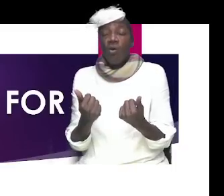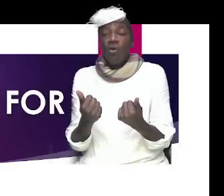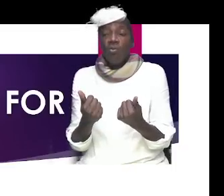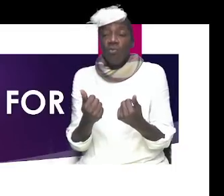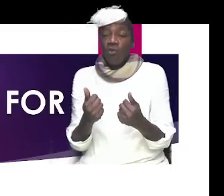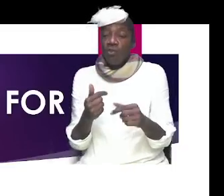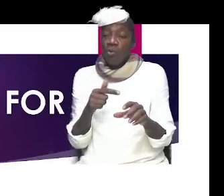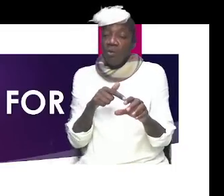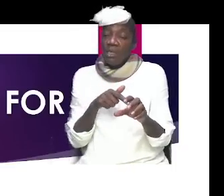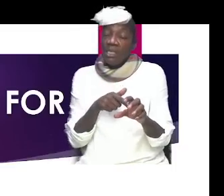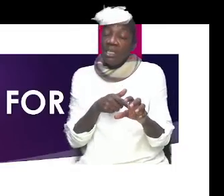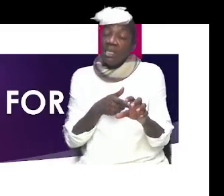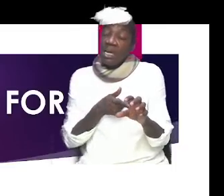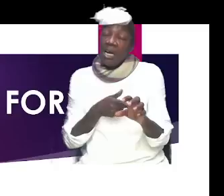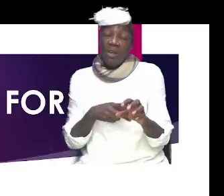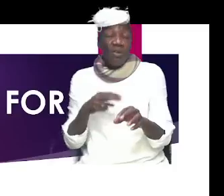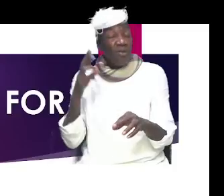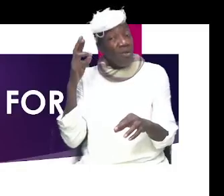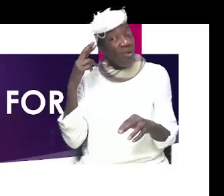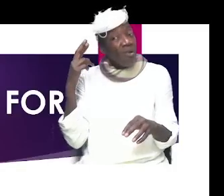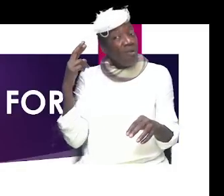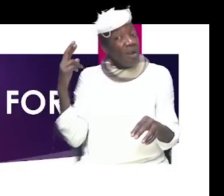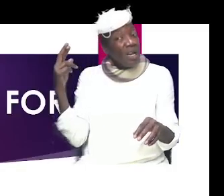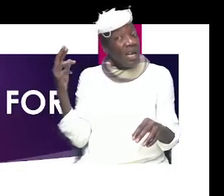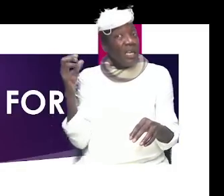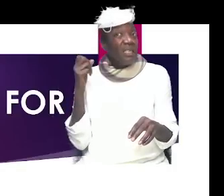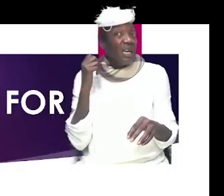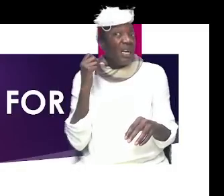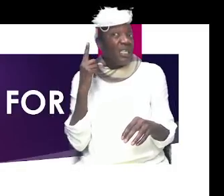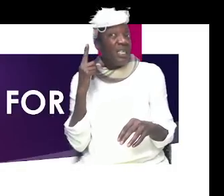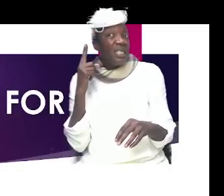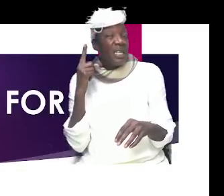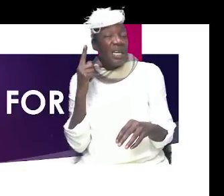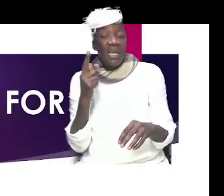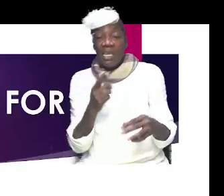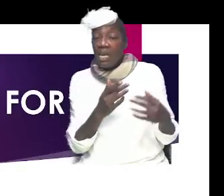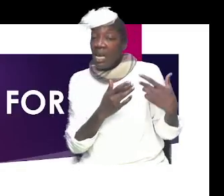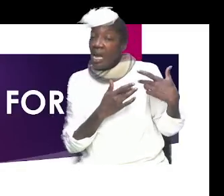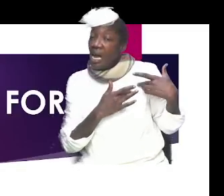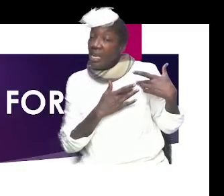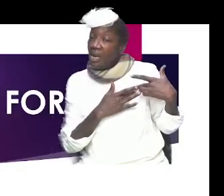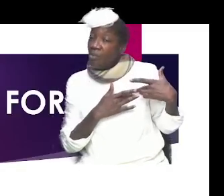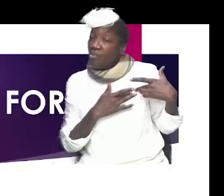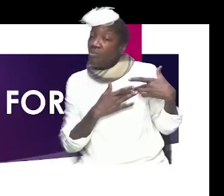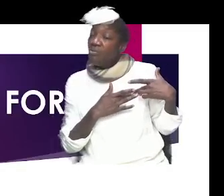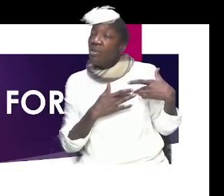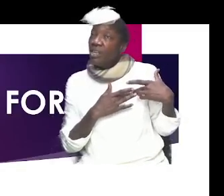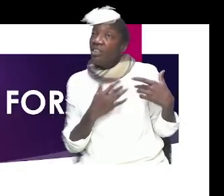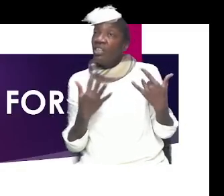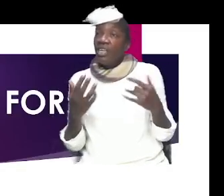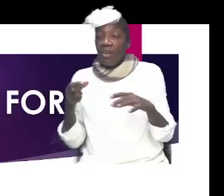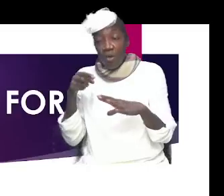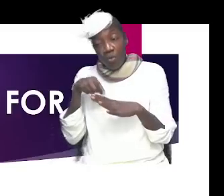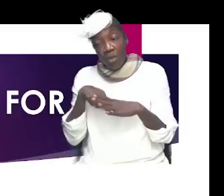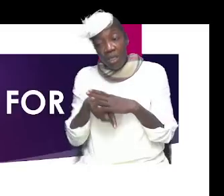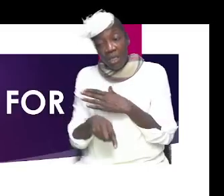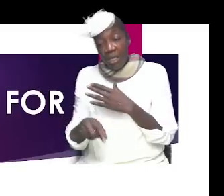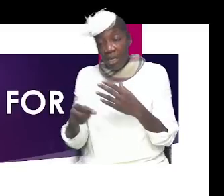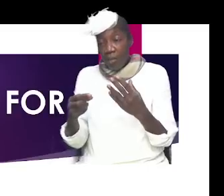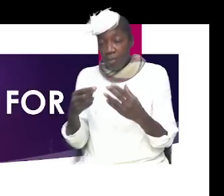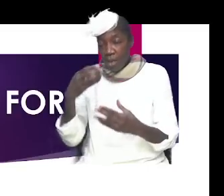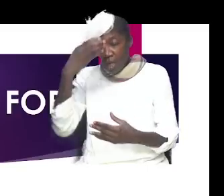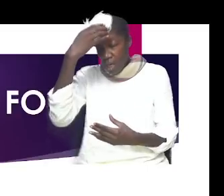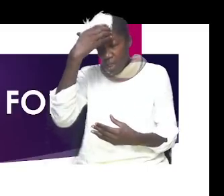to realize and to understand and to appreciate how deep and how serious this